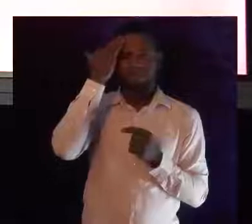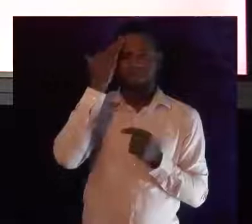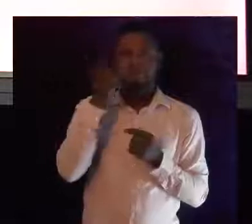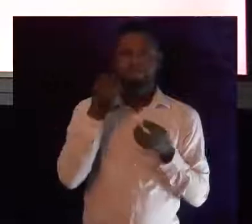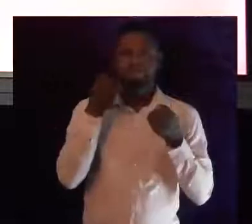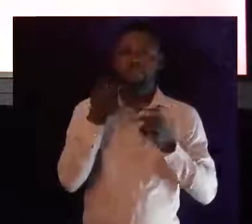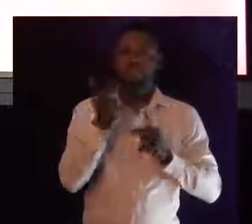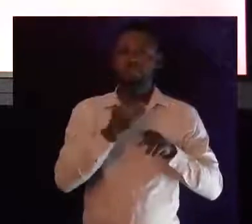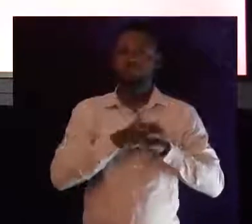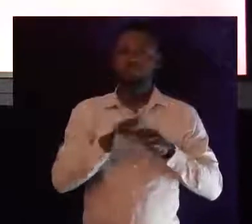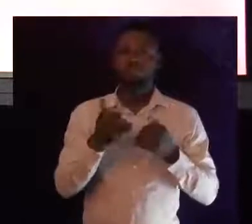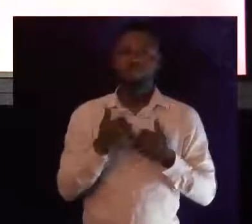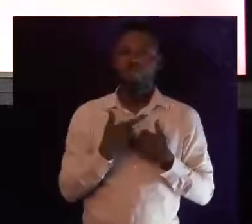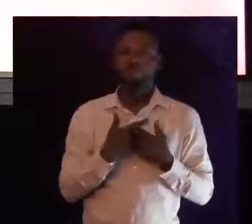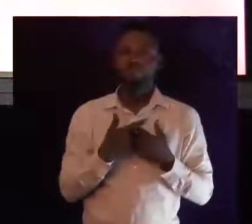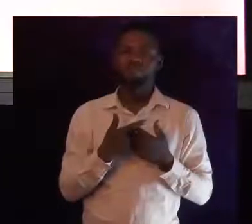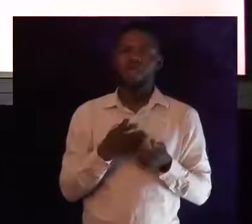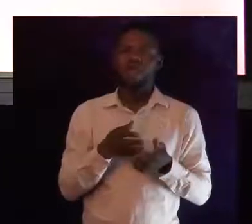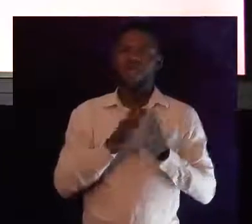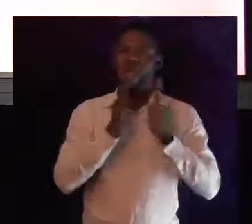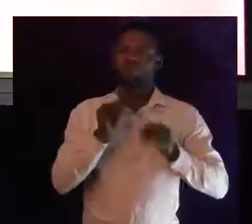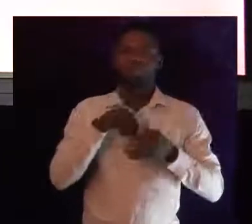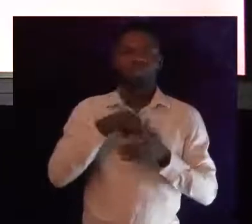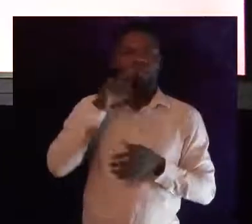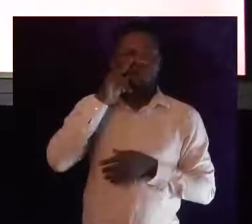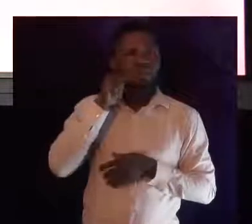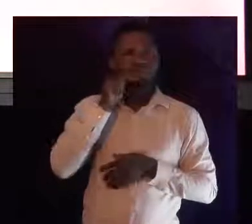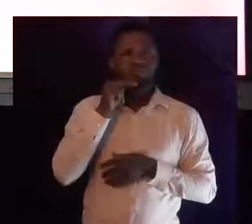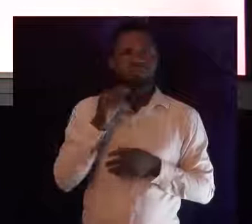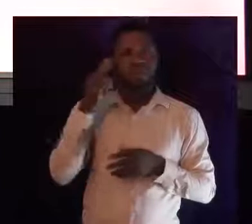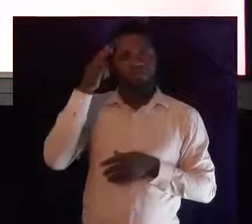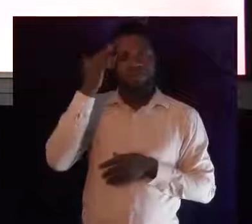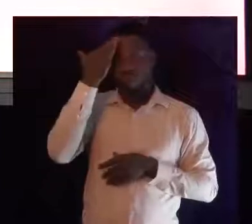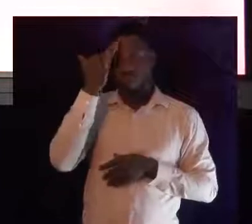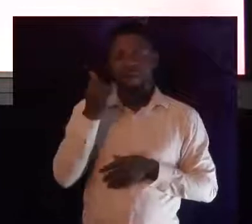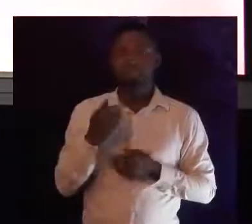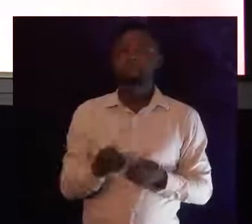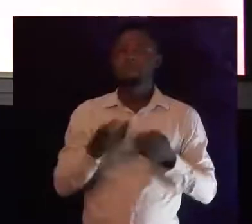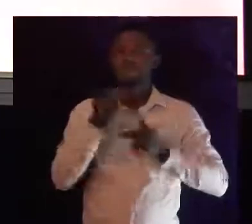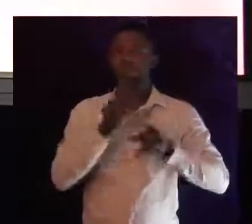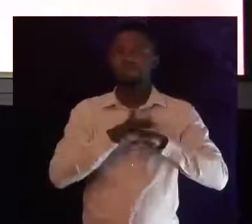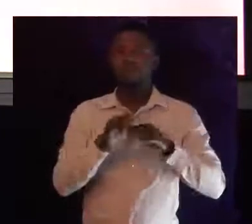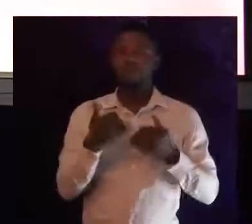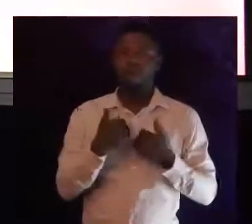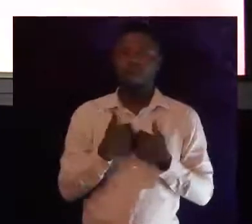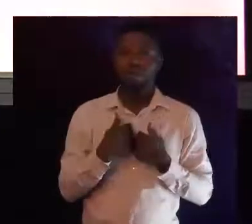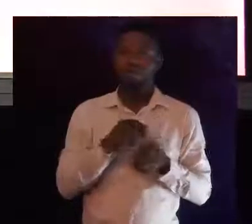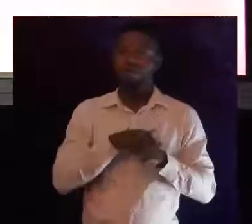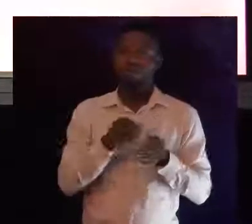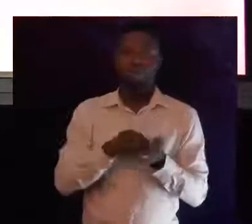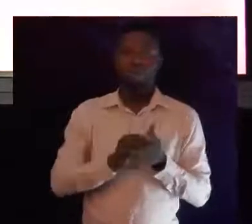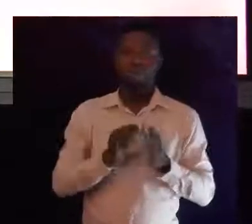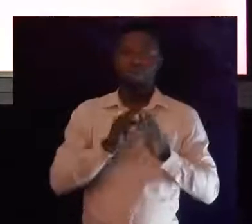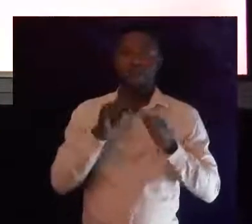Reasons why many people do not own houses in Nigeria. Reasons why many people do not